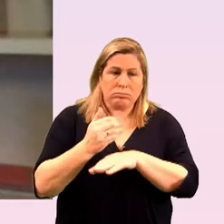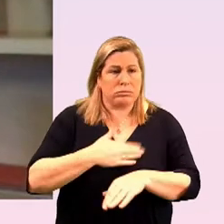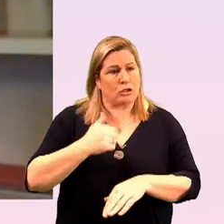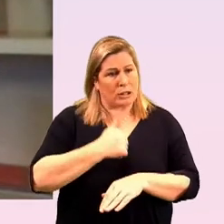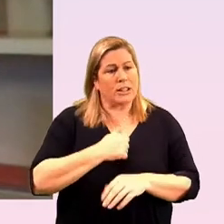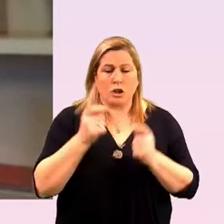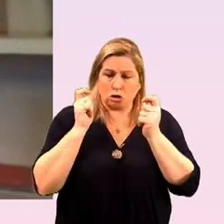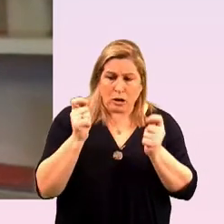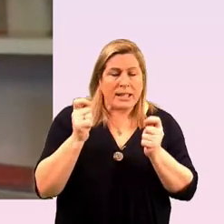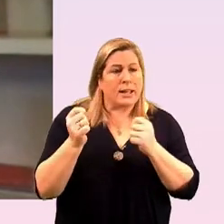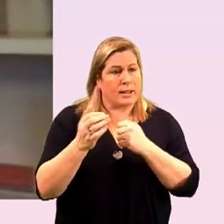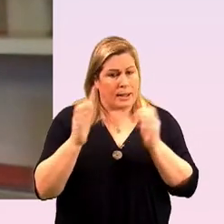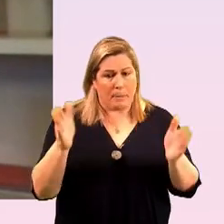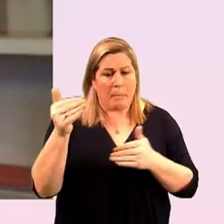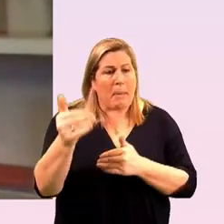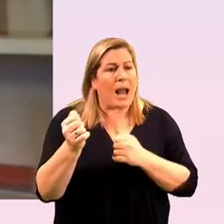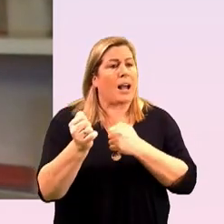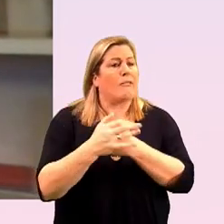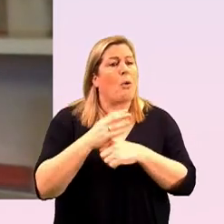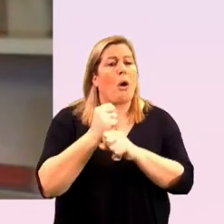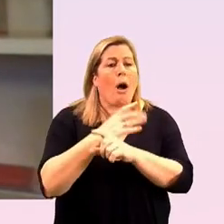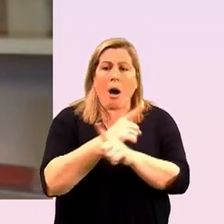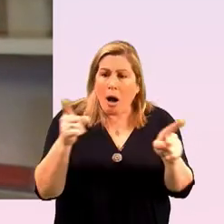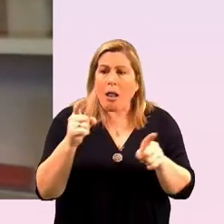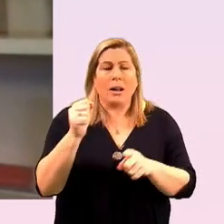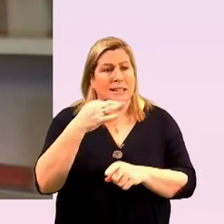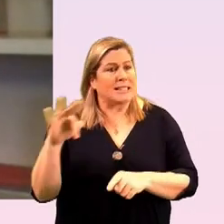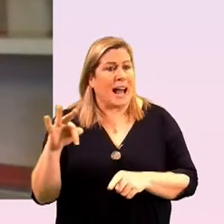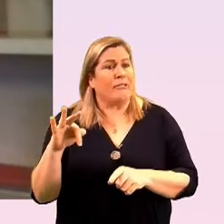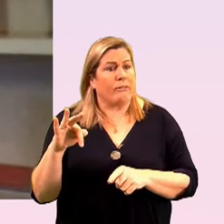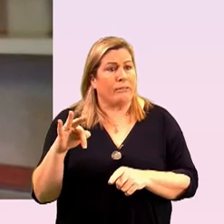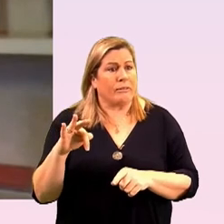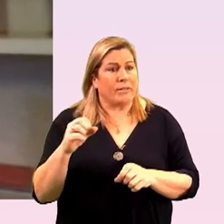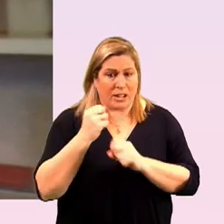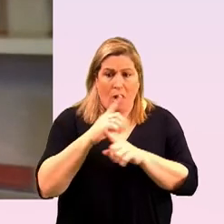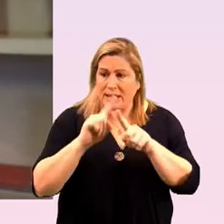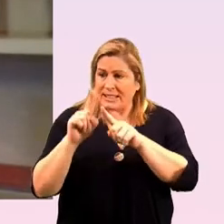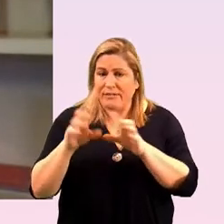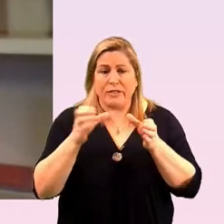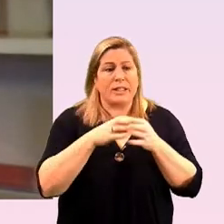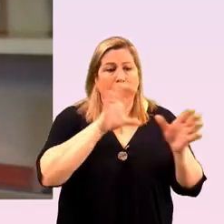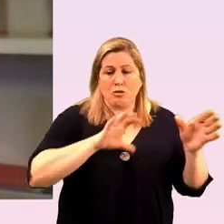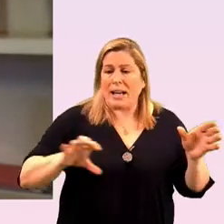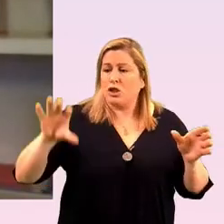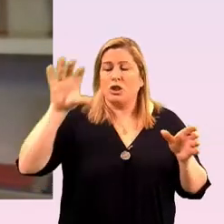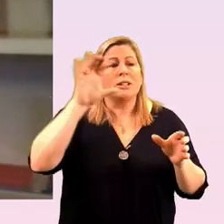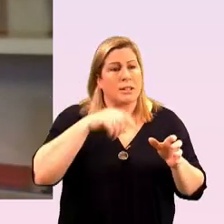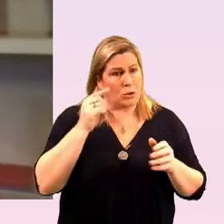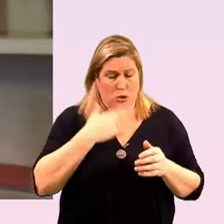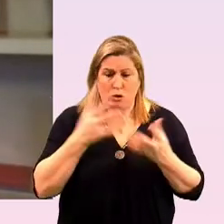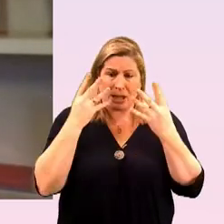transgender training pack for all the branch network, and it's just a sort of education, because people